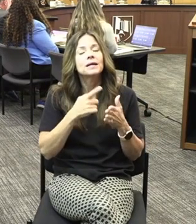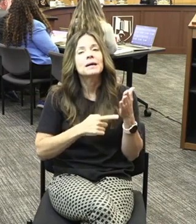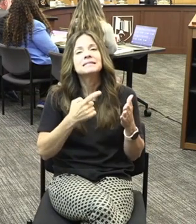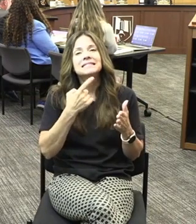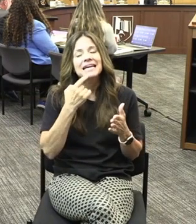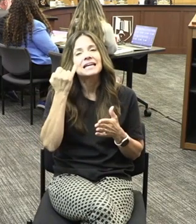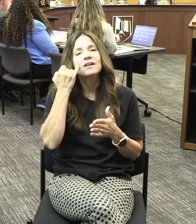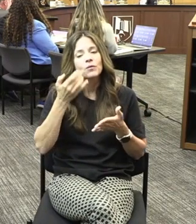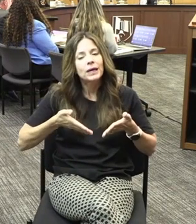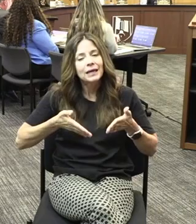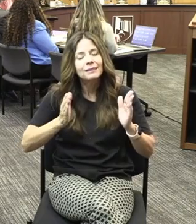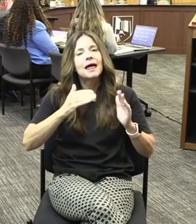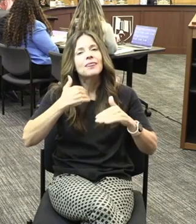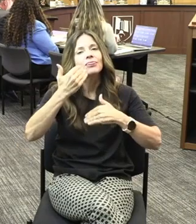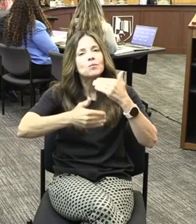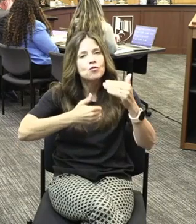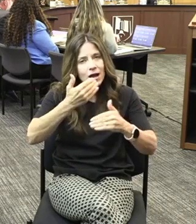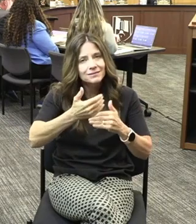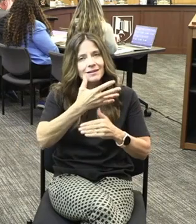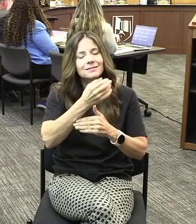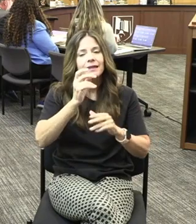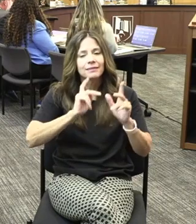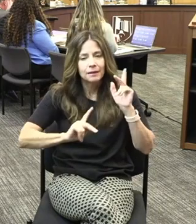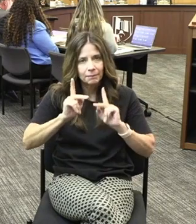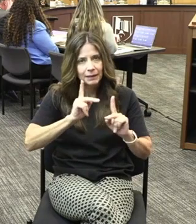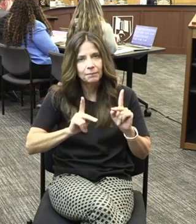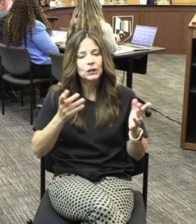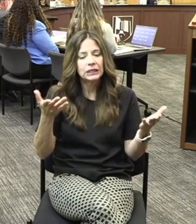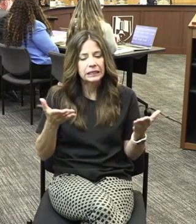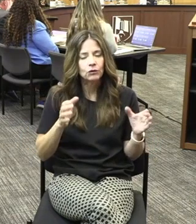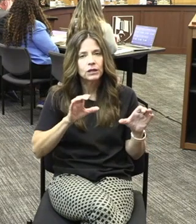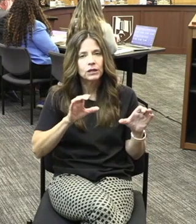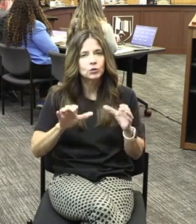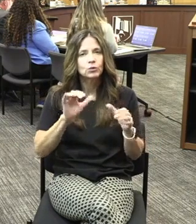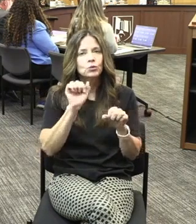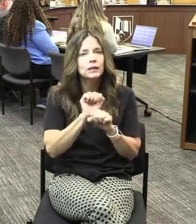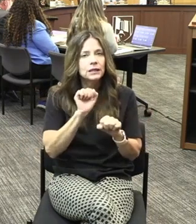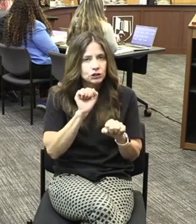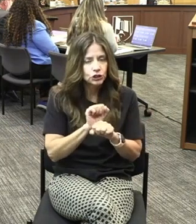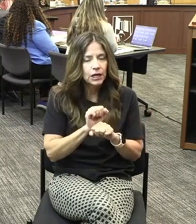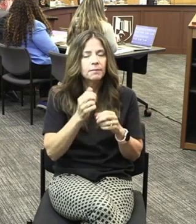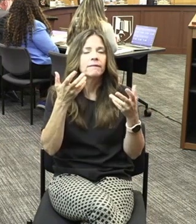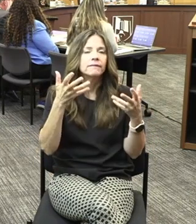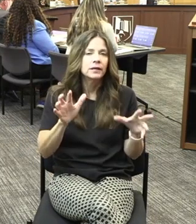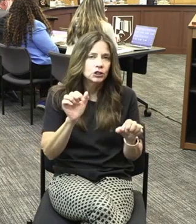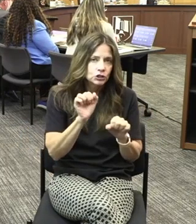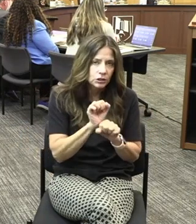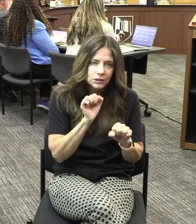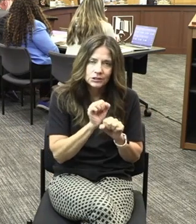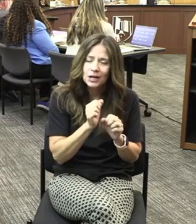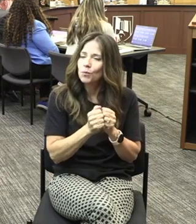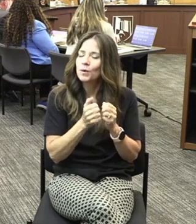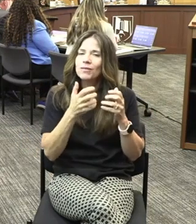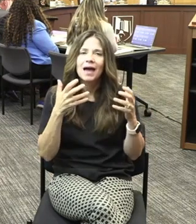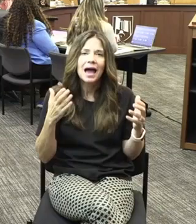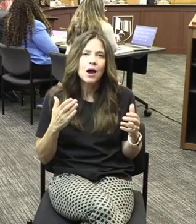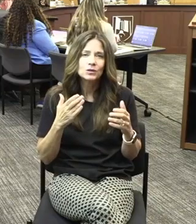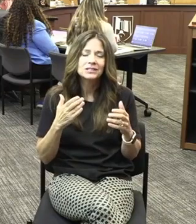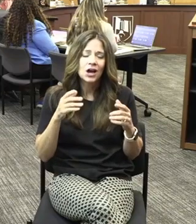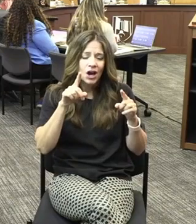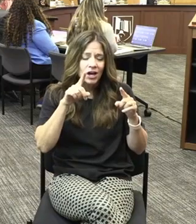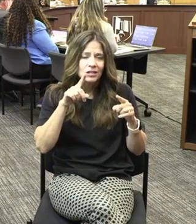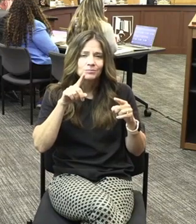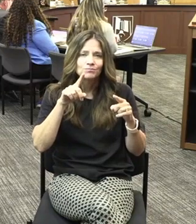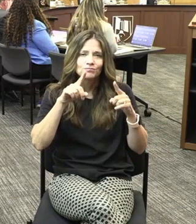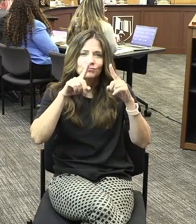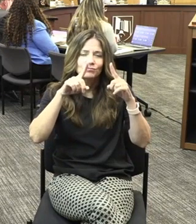let the processes and the people here that do the job complete the job without oversight, scrutinizing everything they